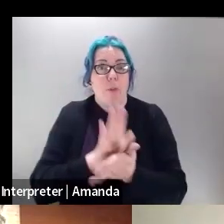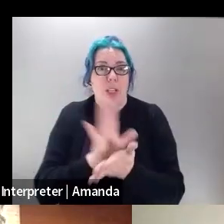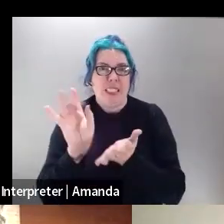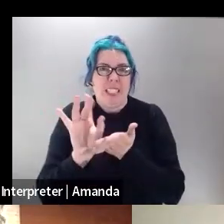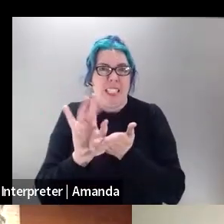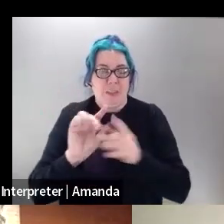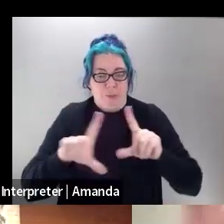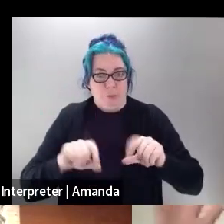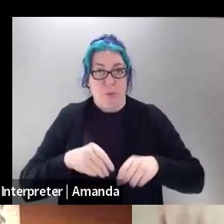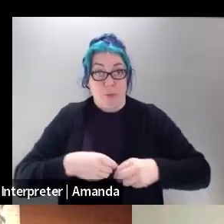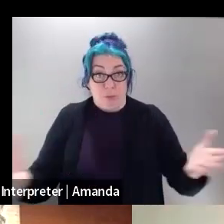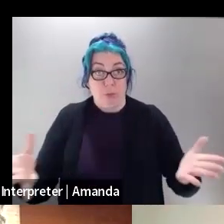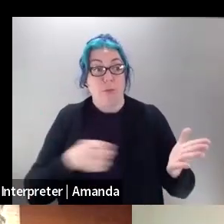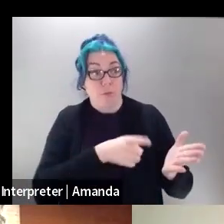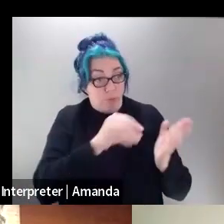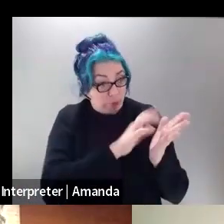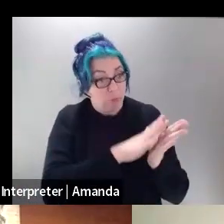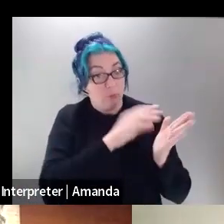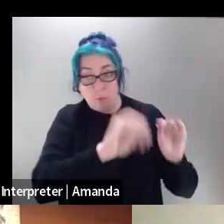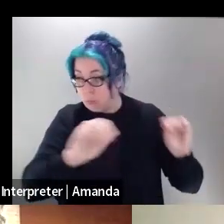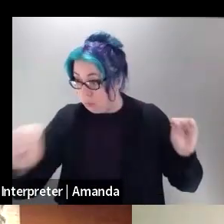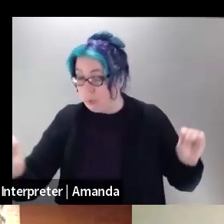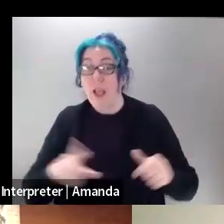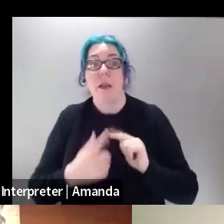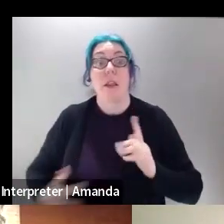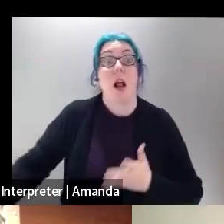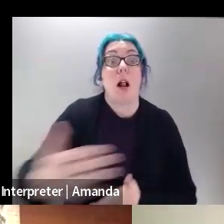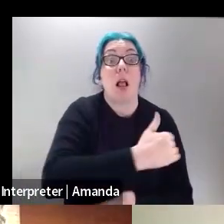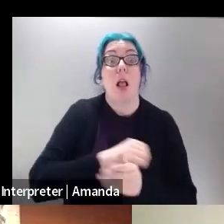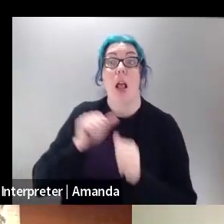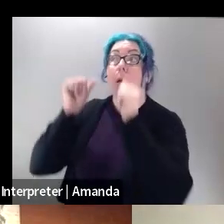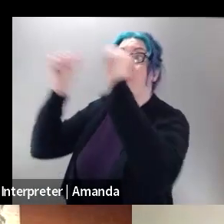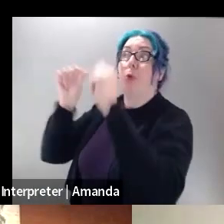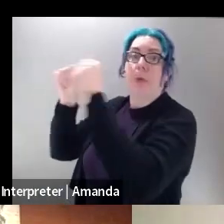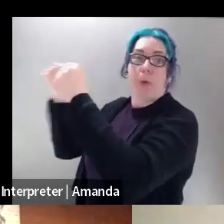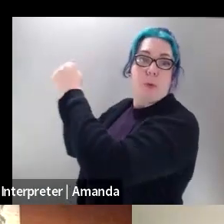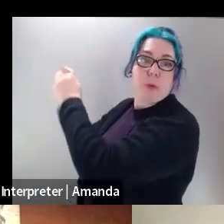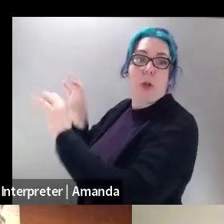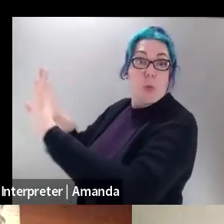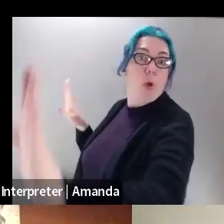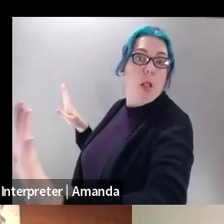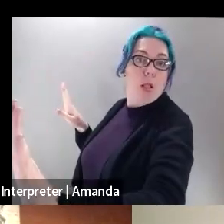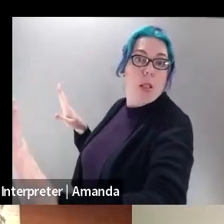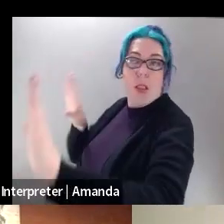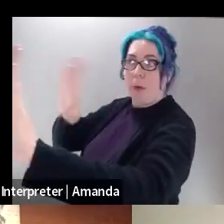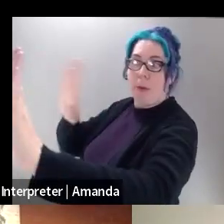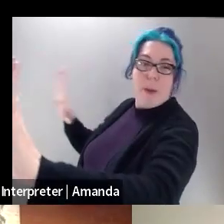color code them. And then we could put them up into the wall in kind of buckets, but we didn't necessarily know who wrote them.